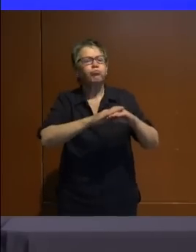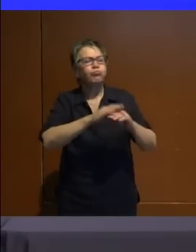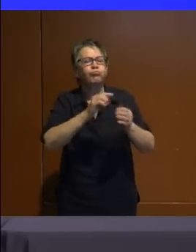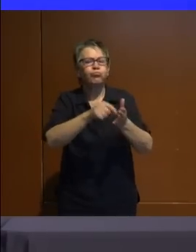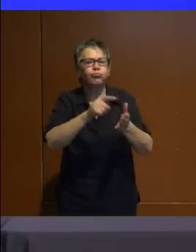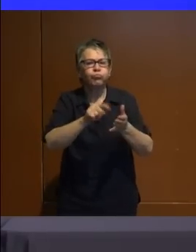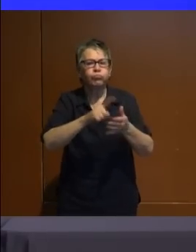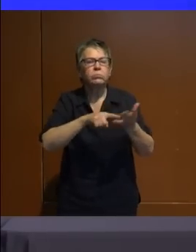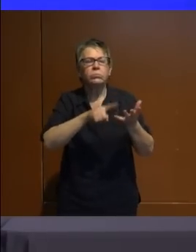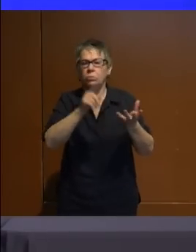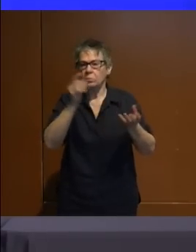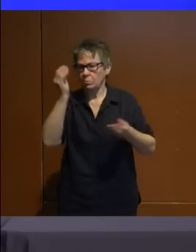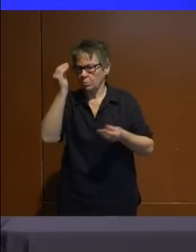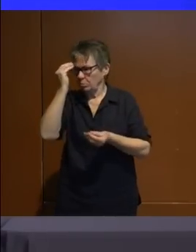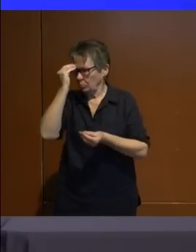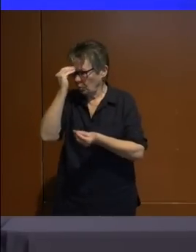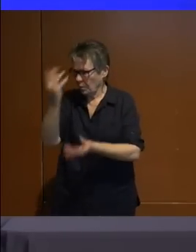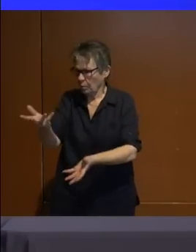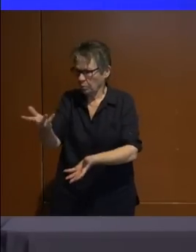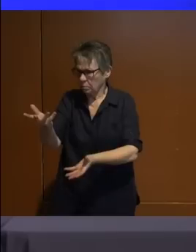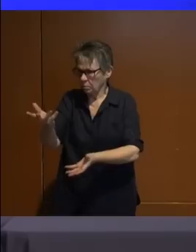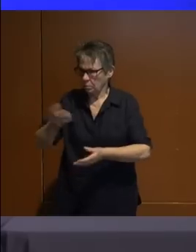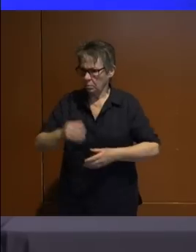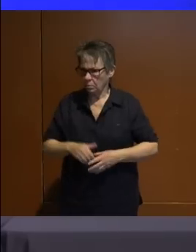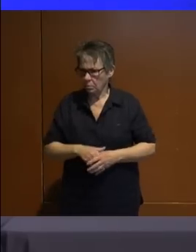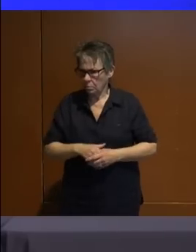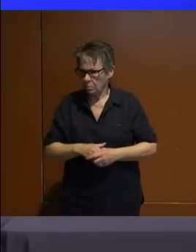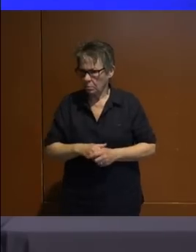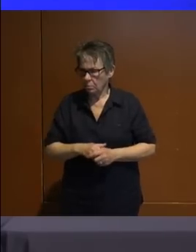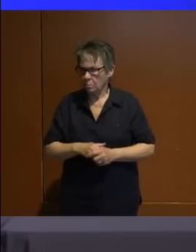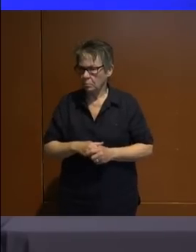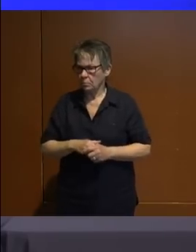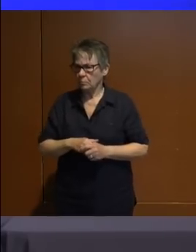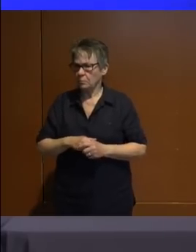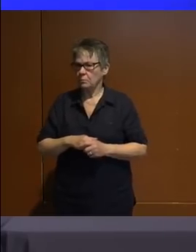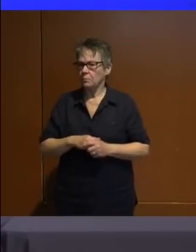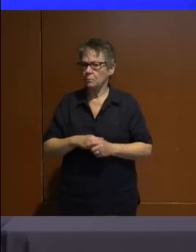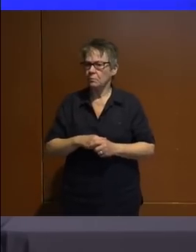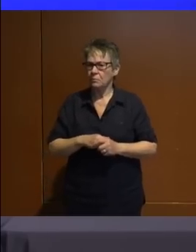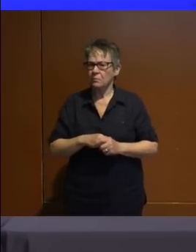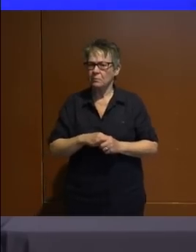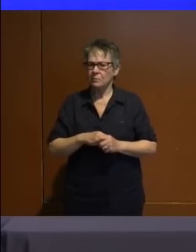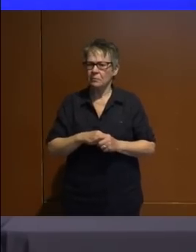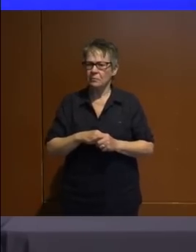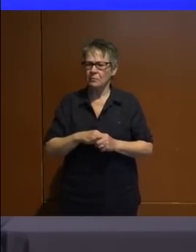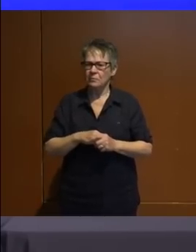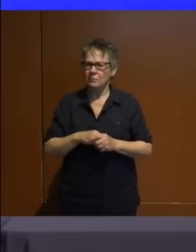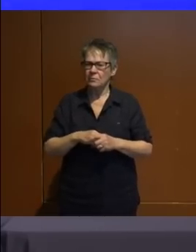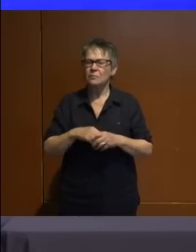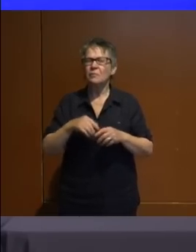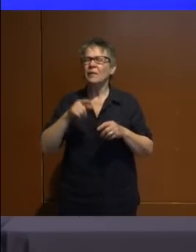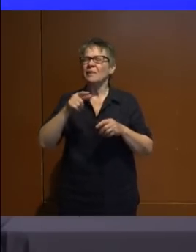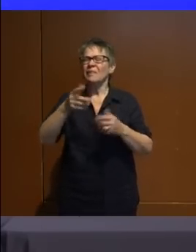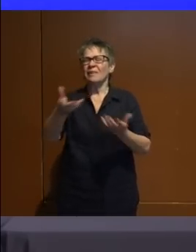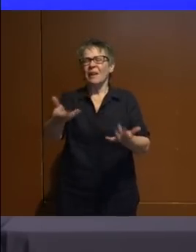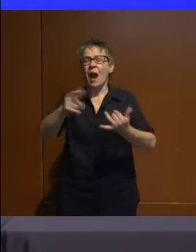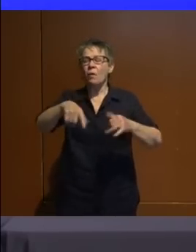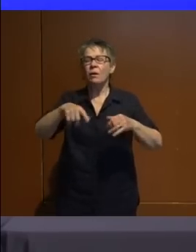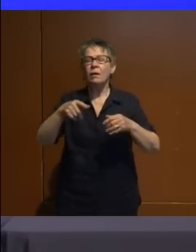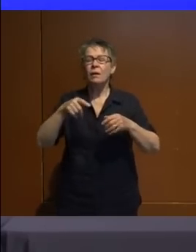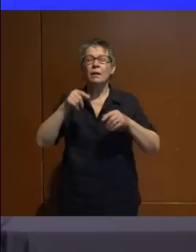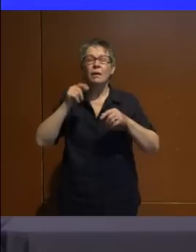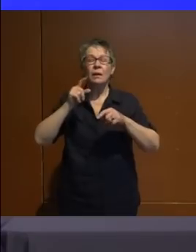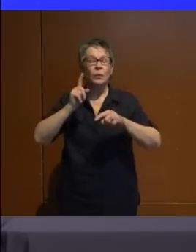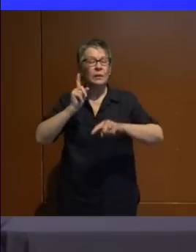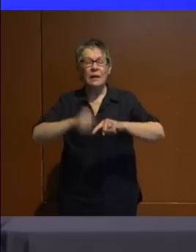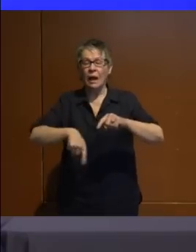California. You've obviously implemented an eviction and removal prohibition for anyone who would take action against a tenant, but